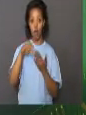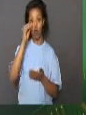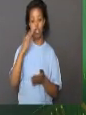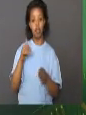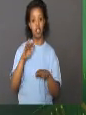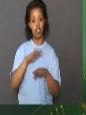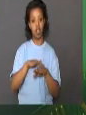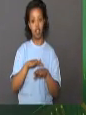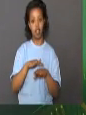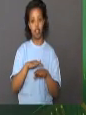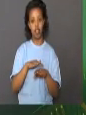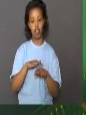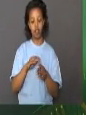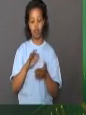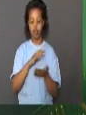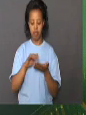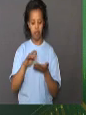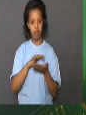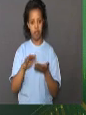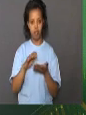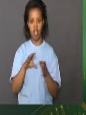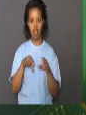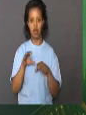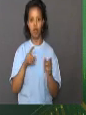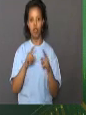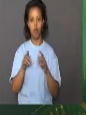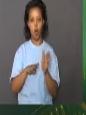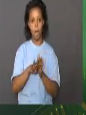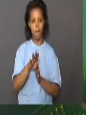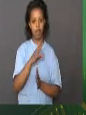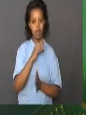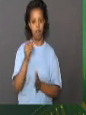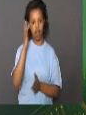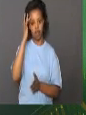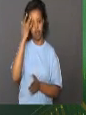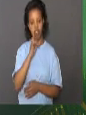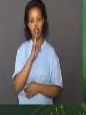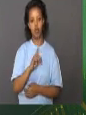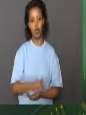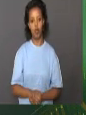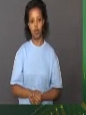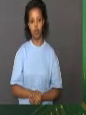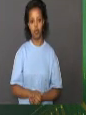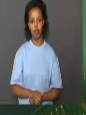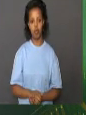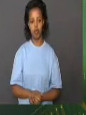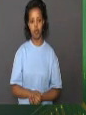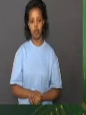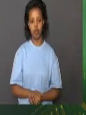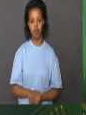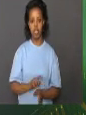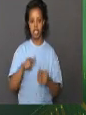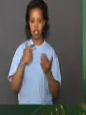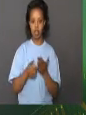lesson, we studied bacteria and disease. We discussed the